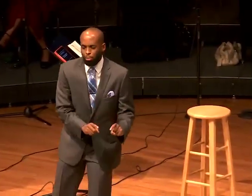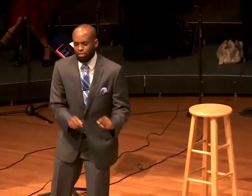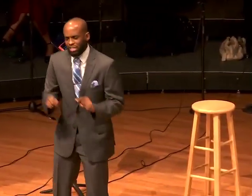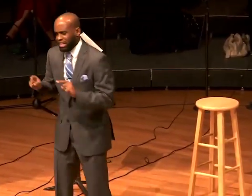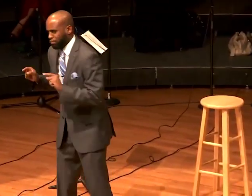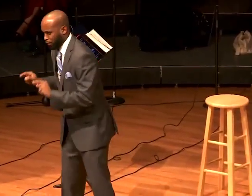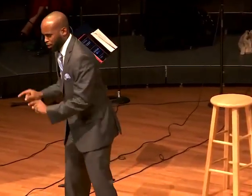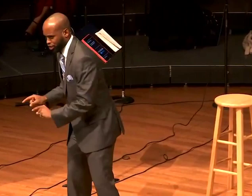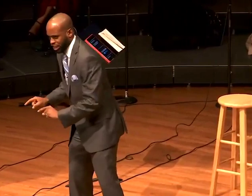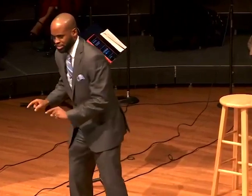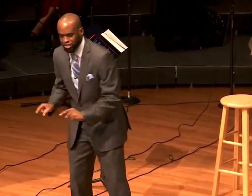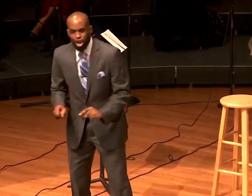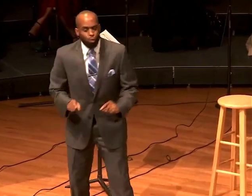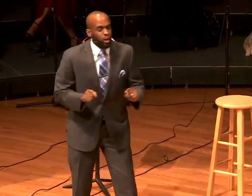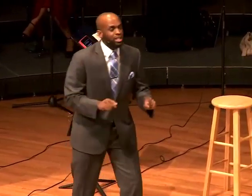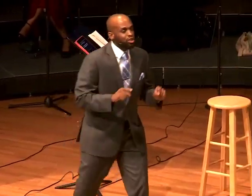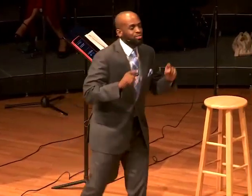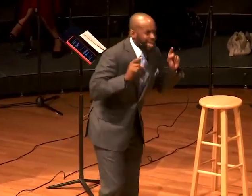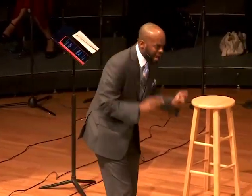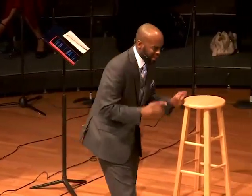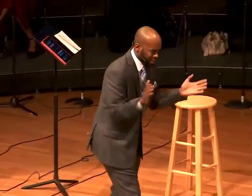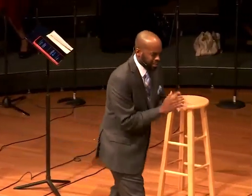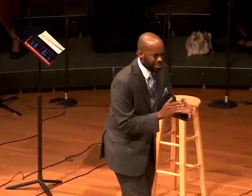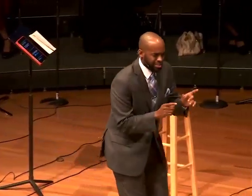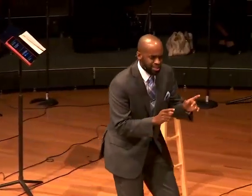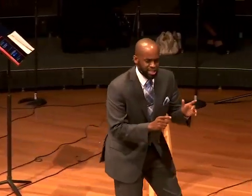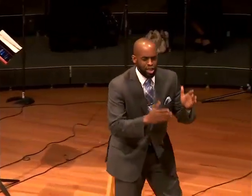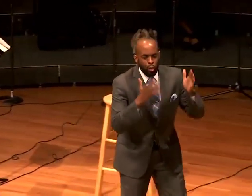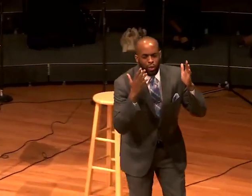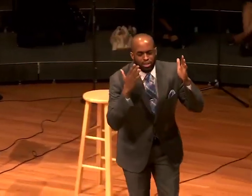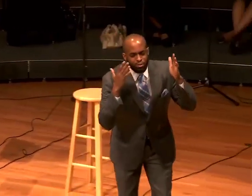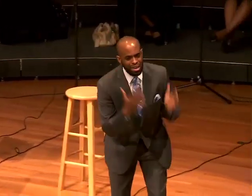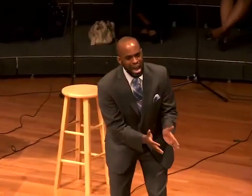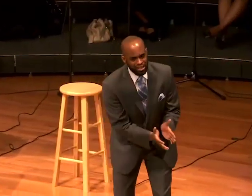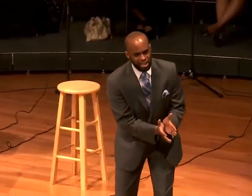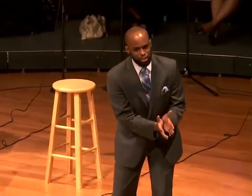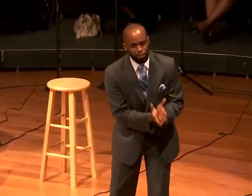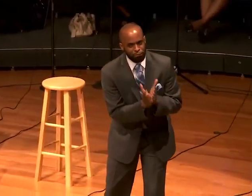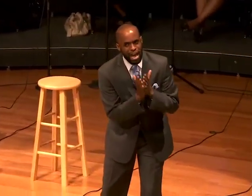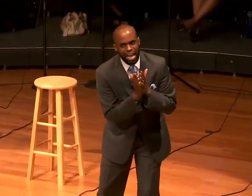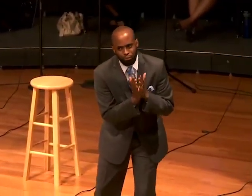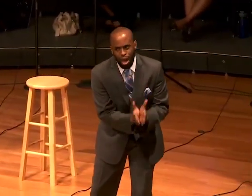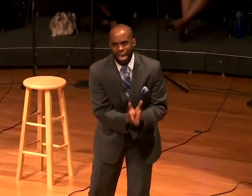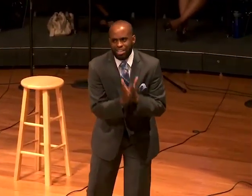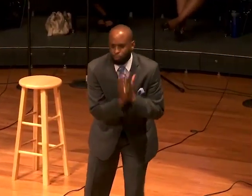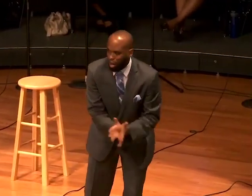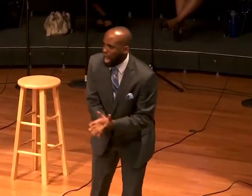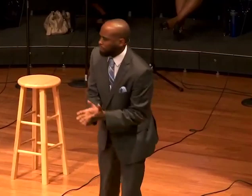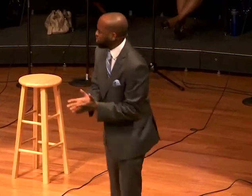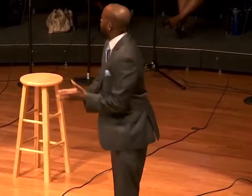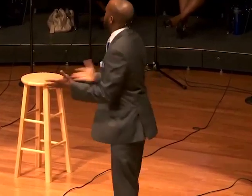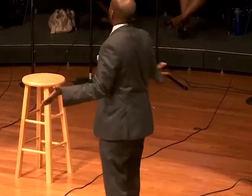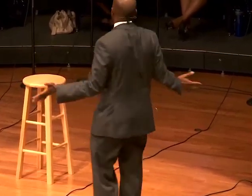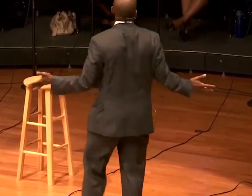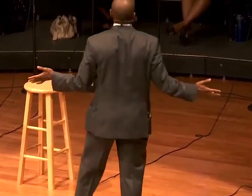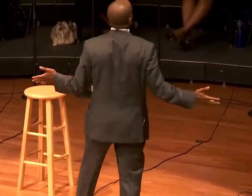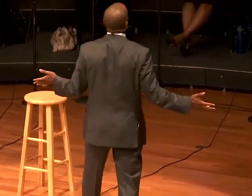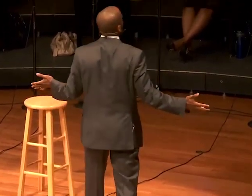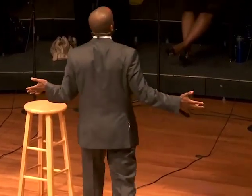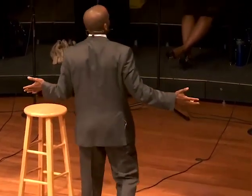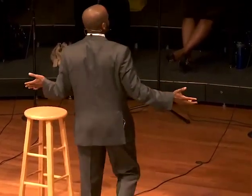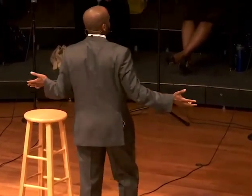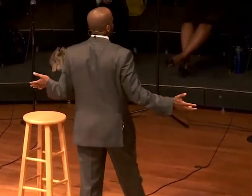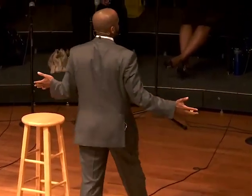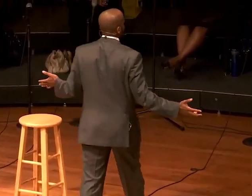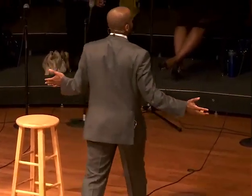the parable of the 10 virgins, we do not, listen to this, we do not give the five wise props because they